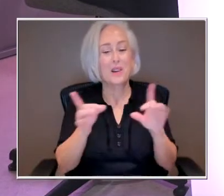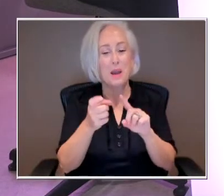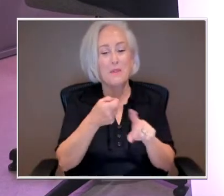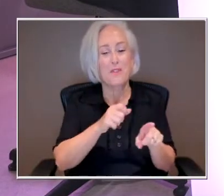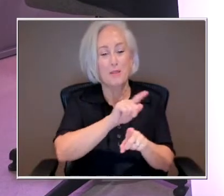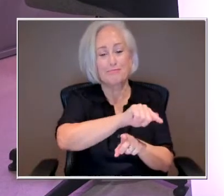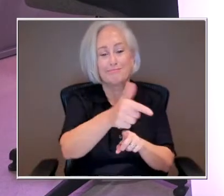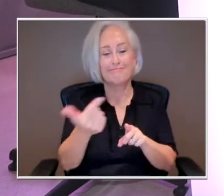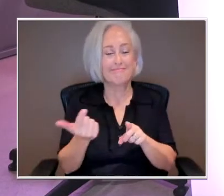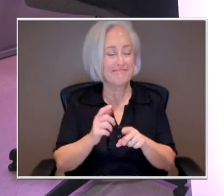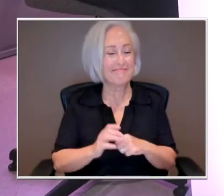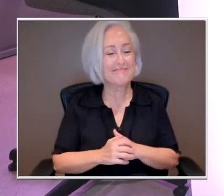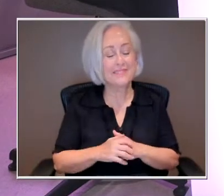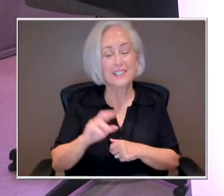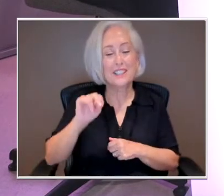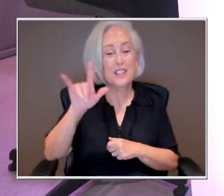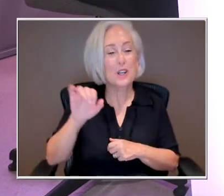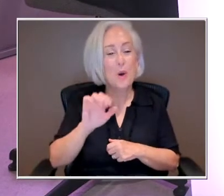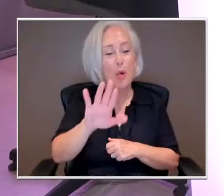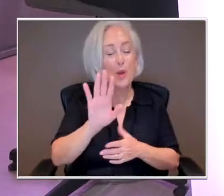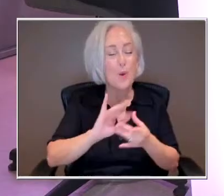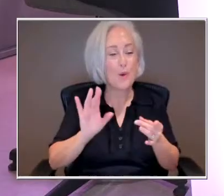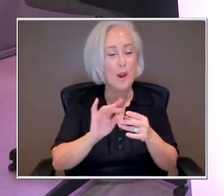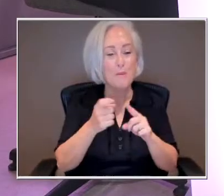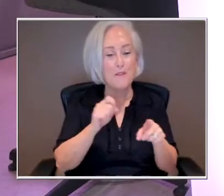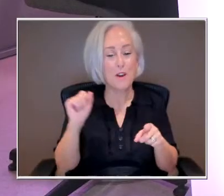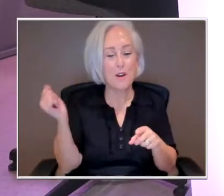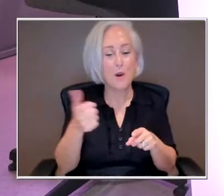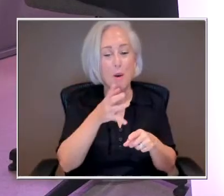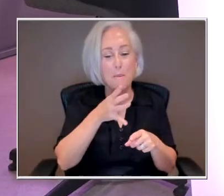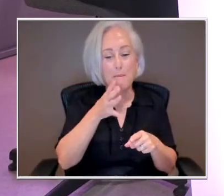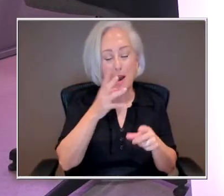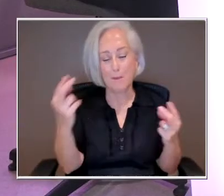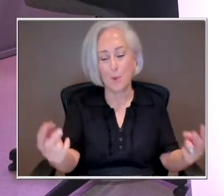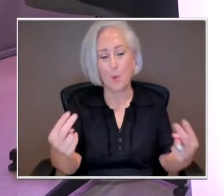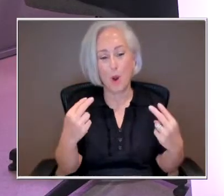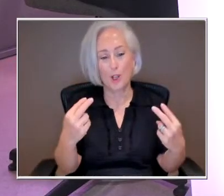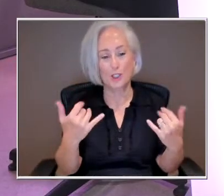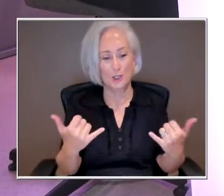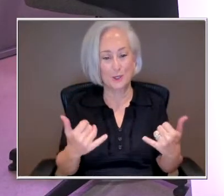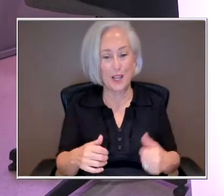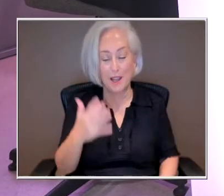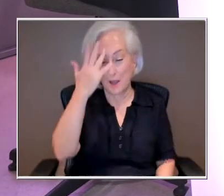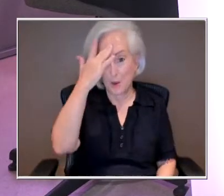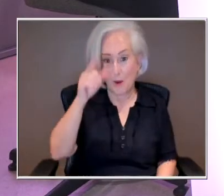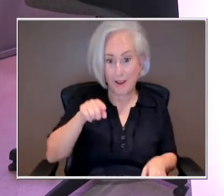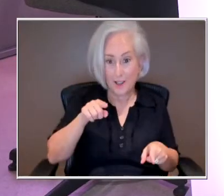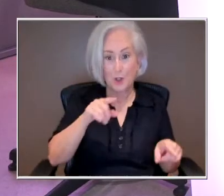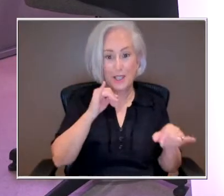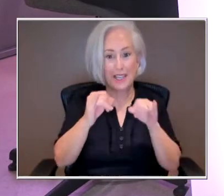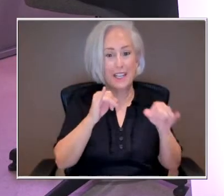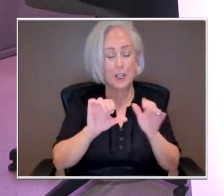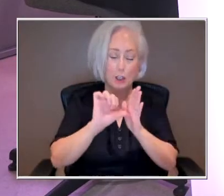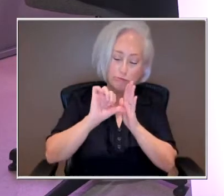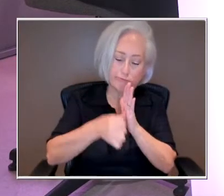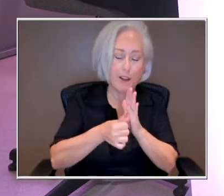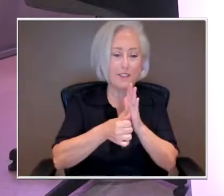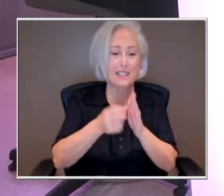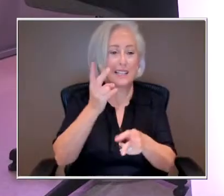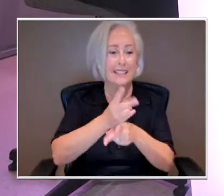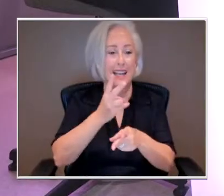what's your message to other moms watching this? And I ask you this because during our interview, you really stressed the importance of taking care of your mental